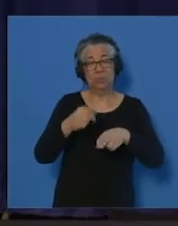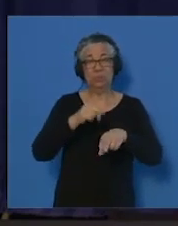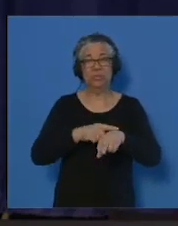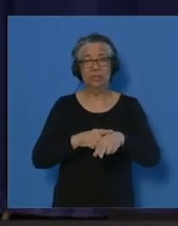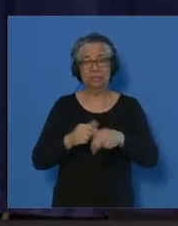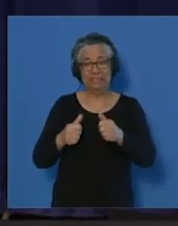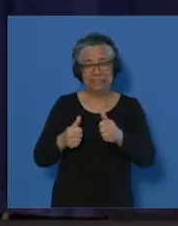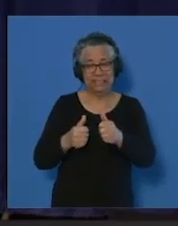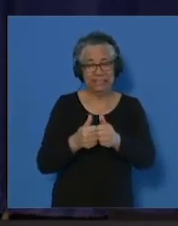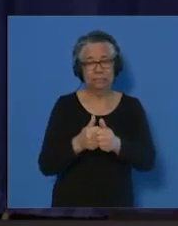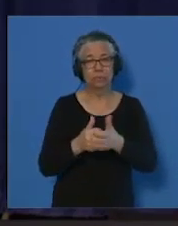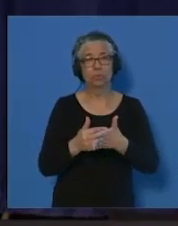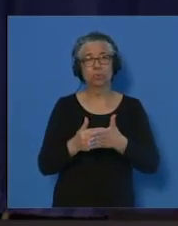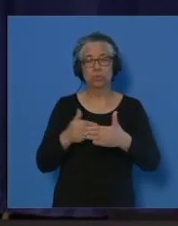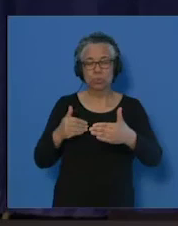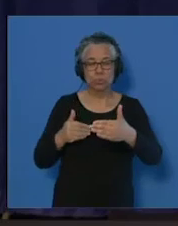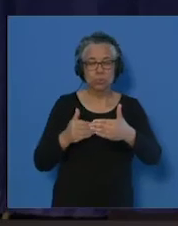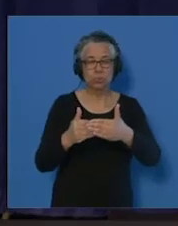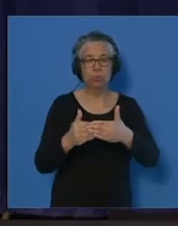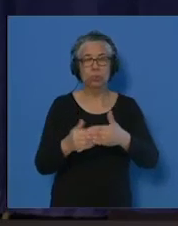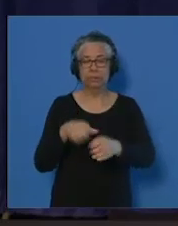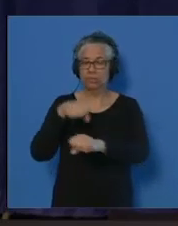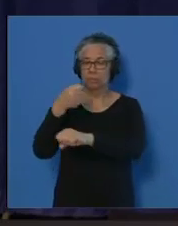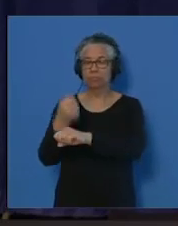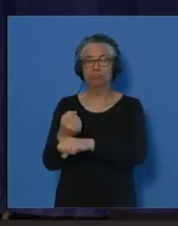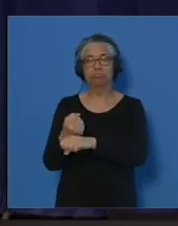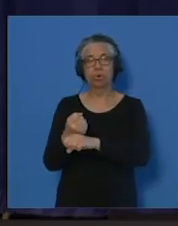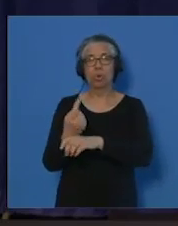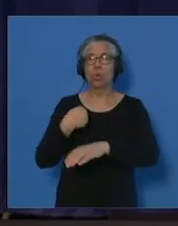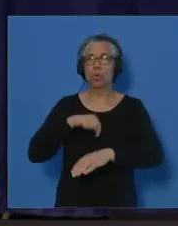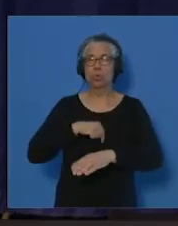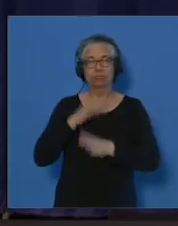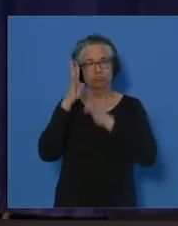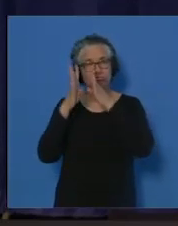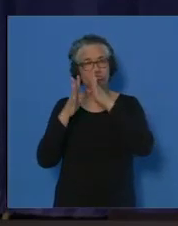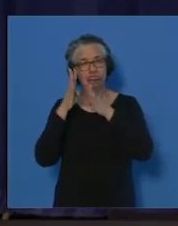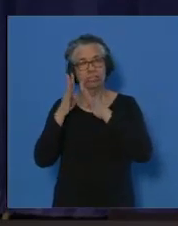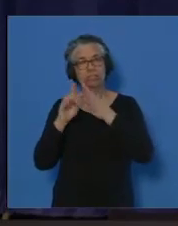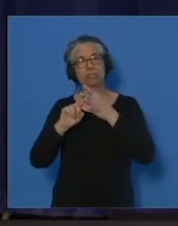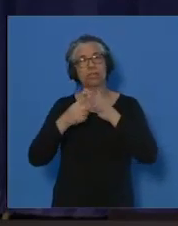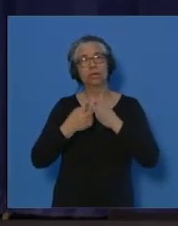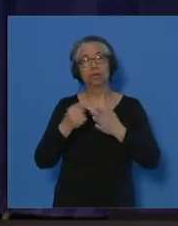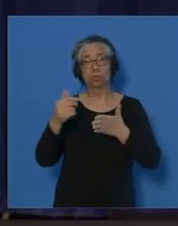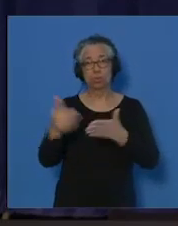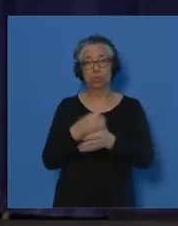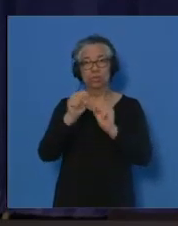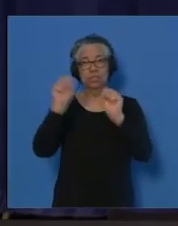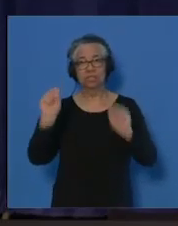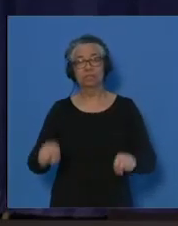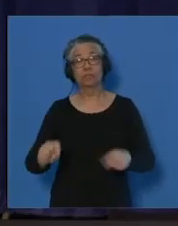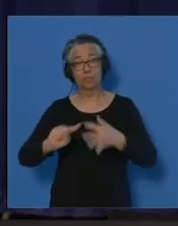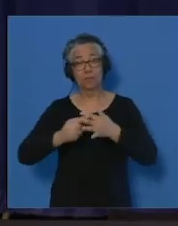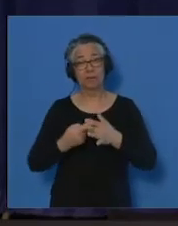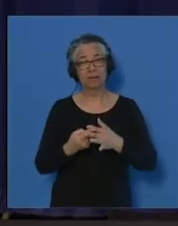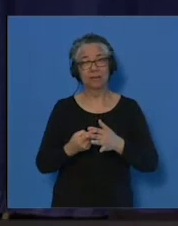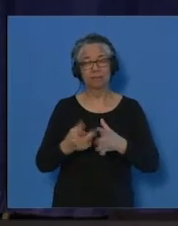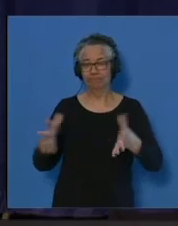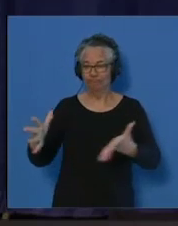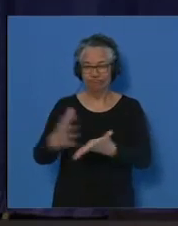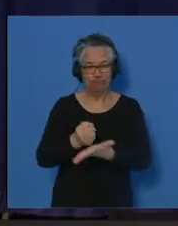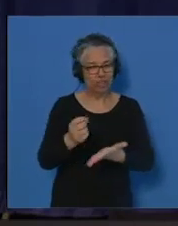up to and during the shelter-in-place orders, we architected and implemented a new system from scratch and collected